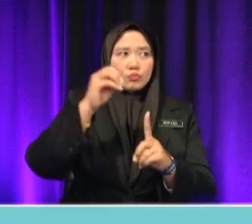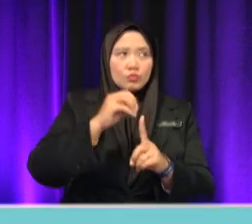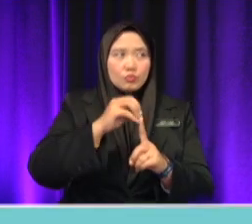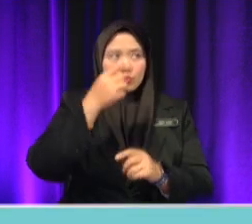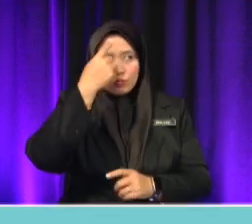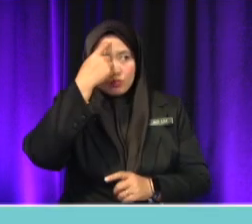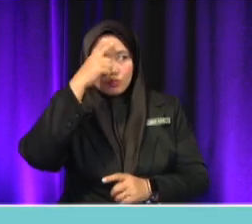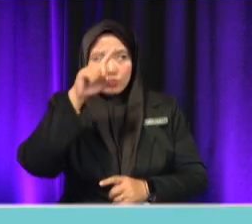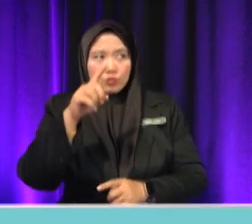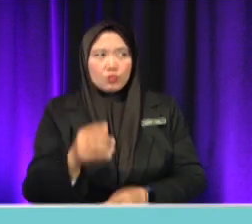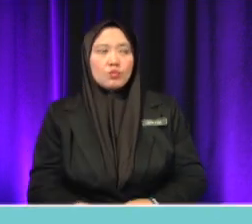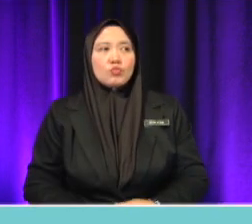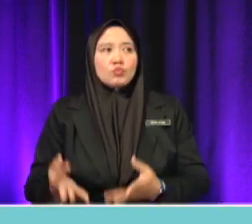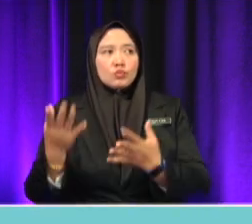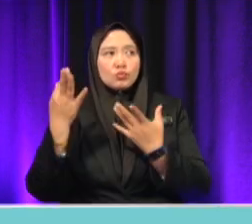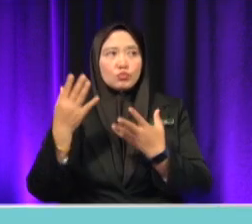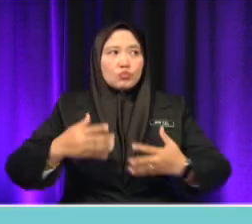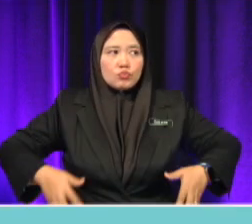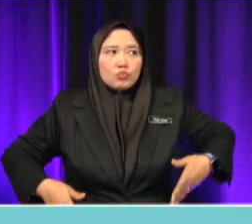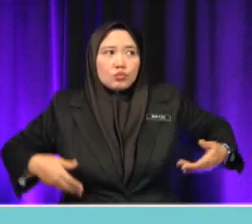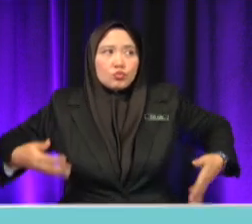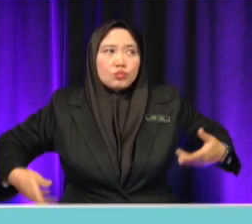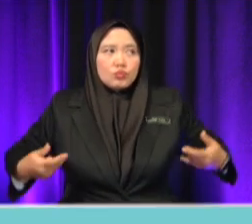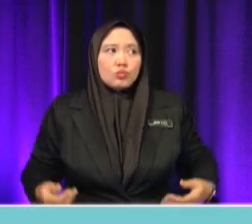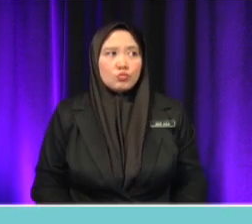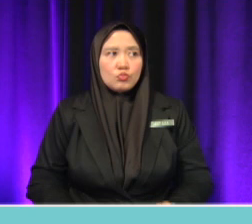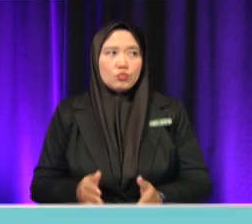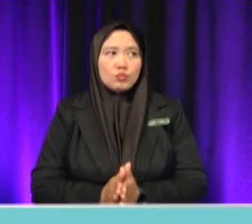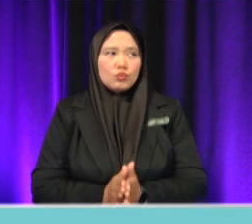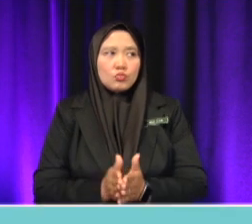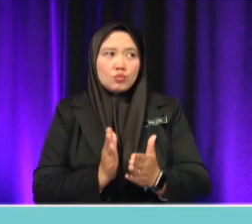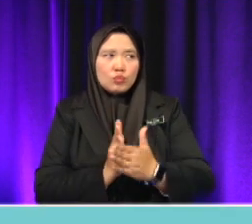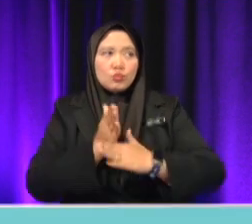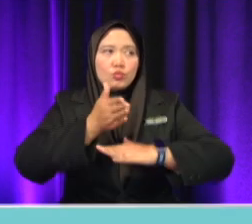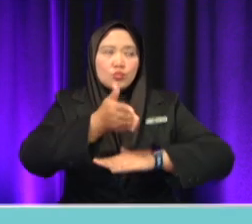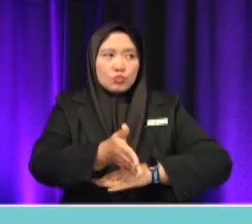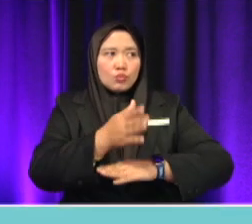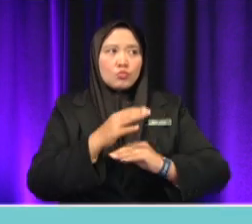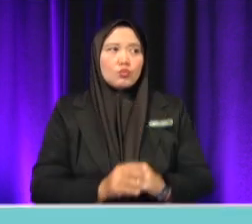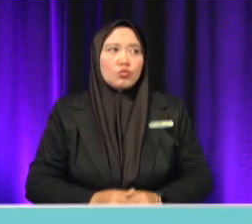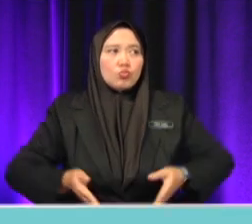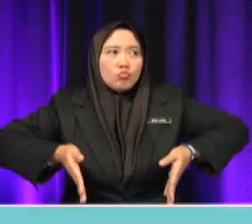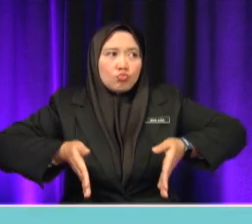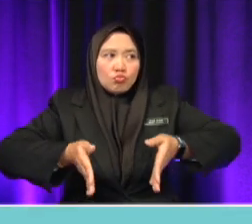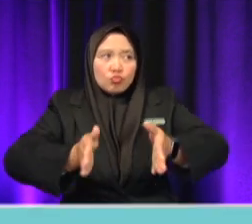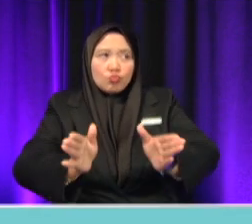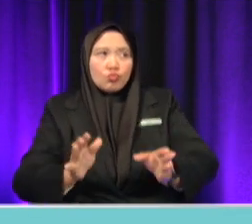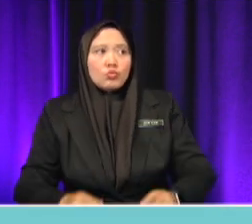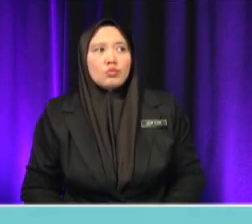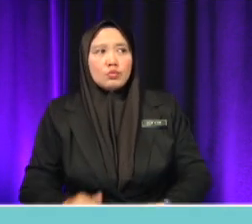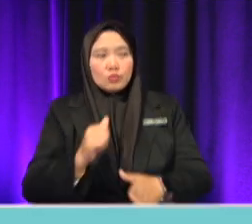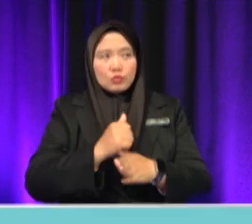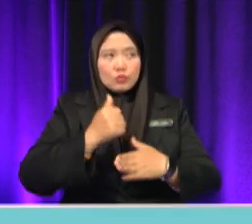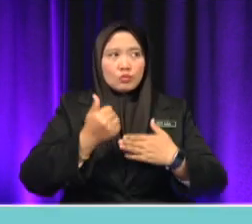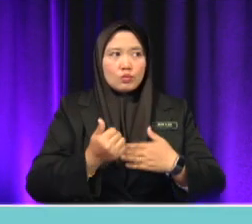monkeys cross areas where there are now roads or electrical phone cables, or where there aren't enough trees for the monkeys to pass through. There